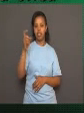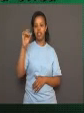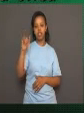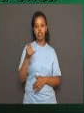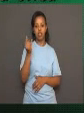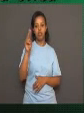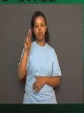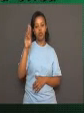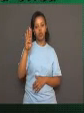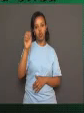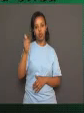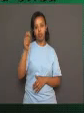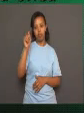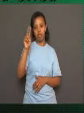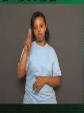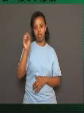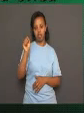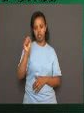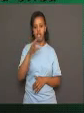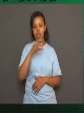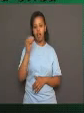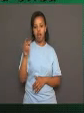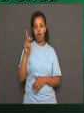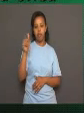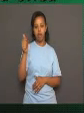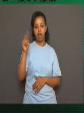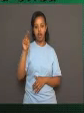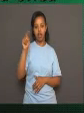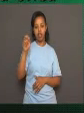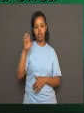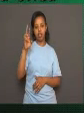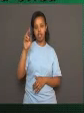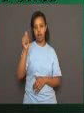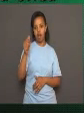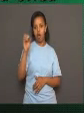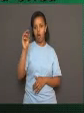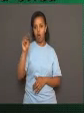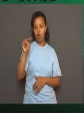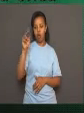Panthera onca, and Panthera leo.